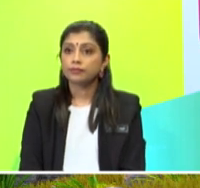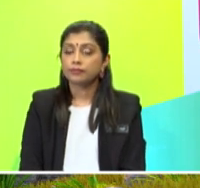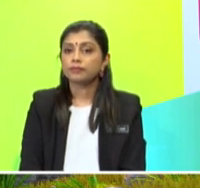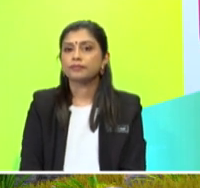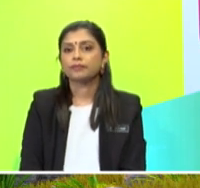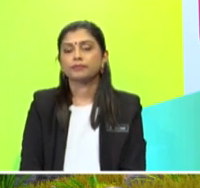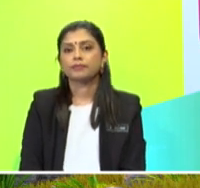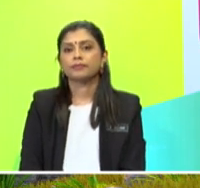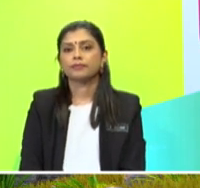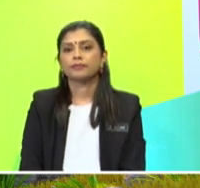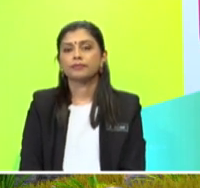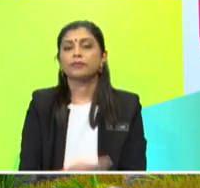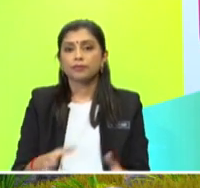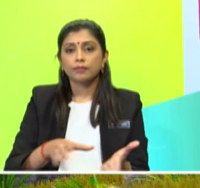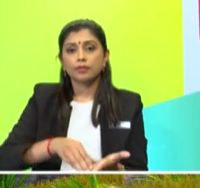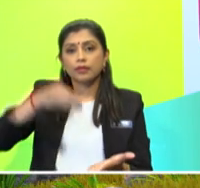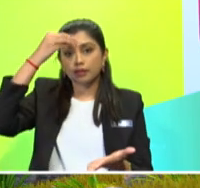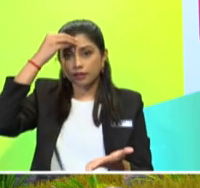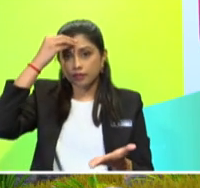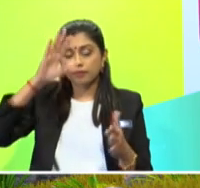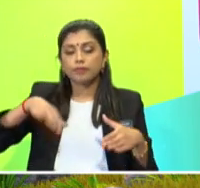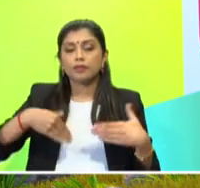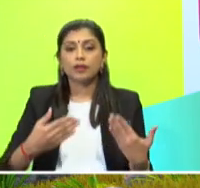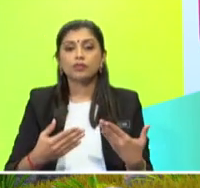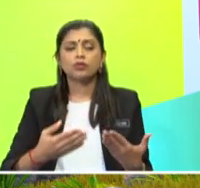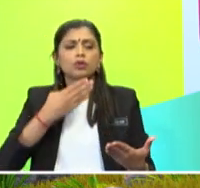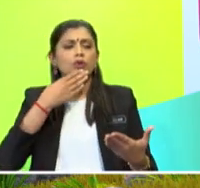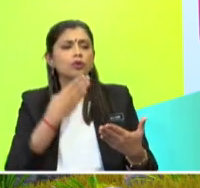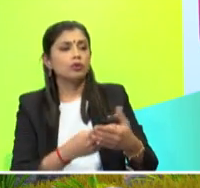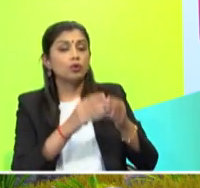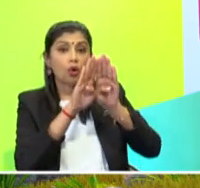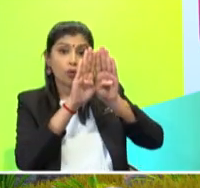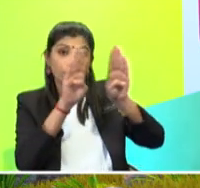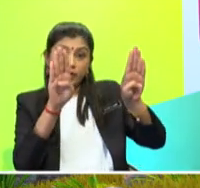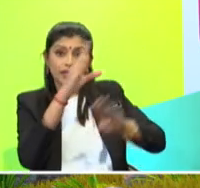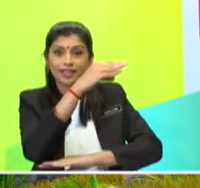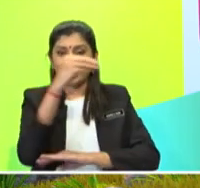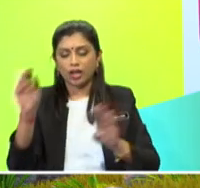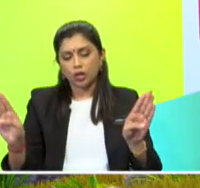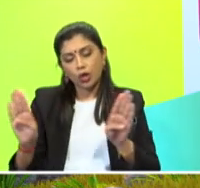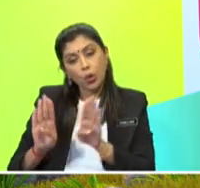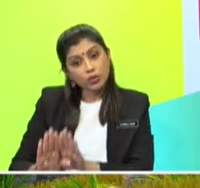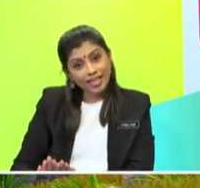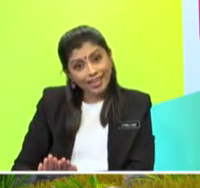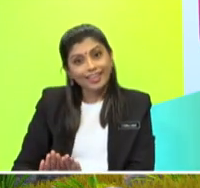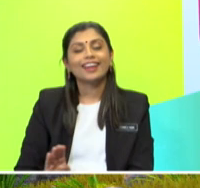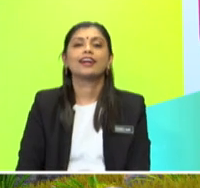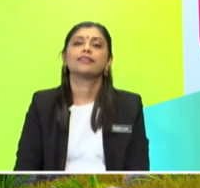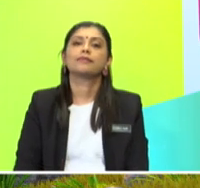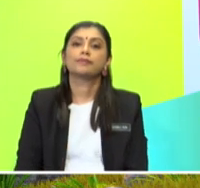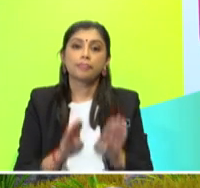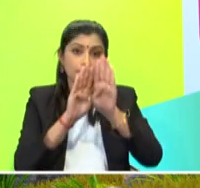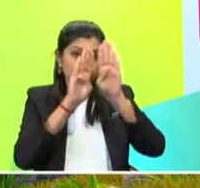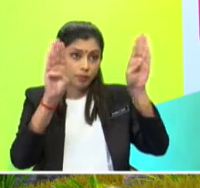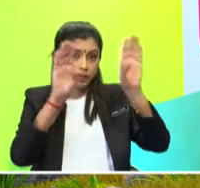Today, I learned how to write good opening and closing line with good expressions. Very good. You have learned opening line and